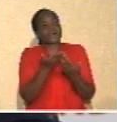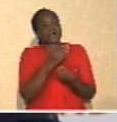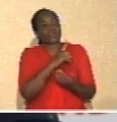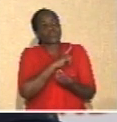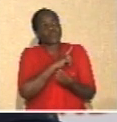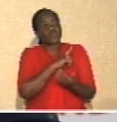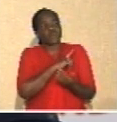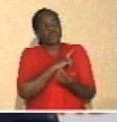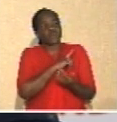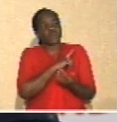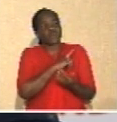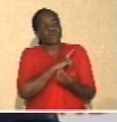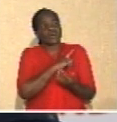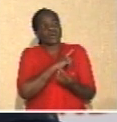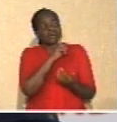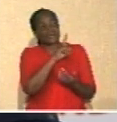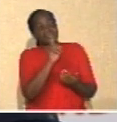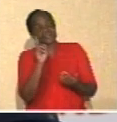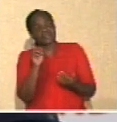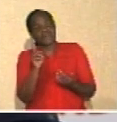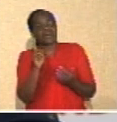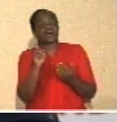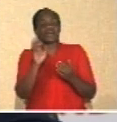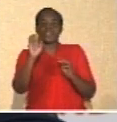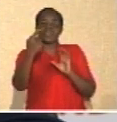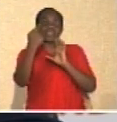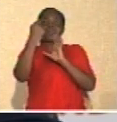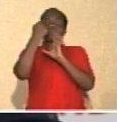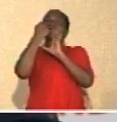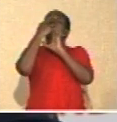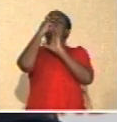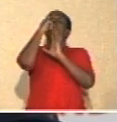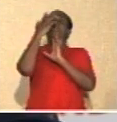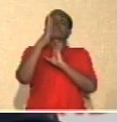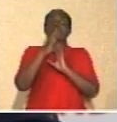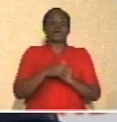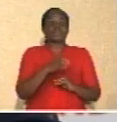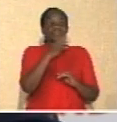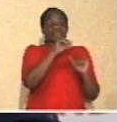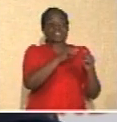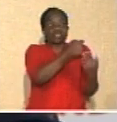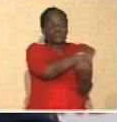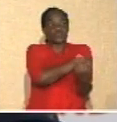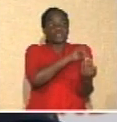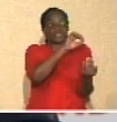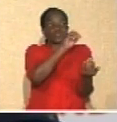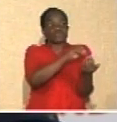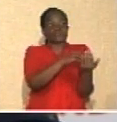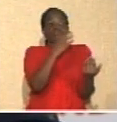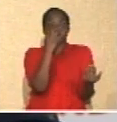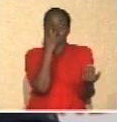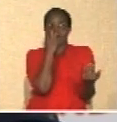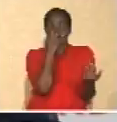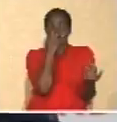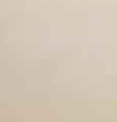and they open up on their own, and all you do is just take that swab. Of course, if they are in hospital and they are ventilated, you can do